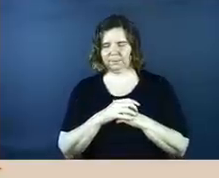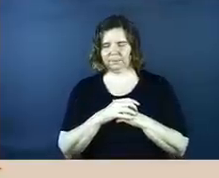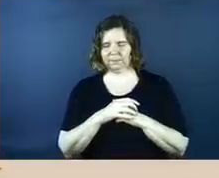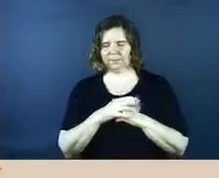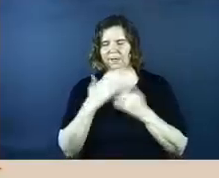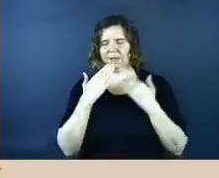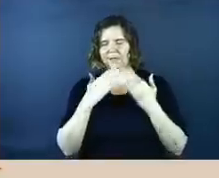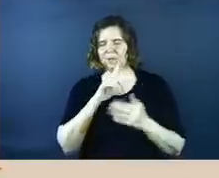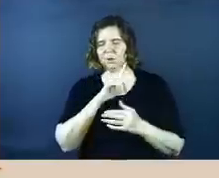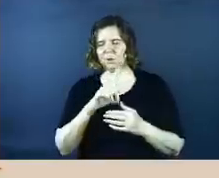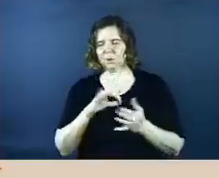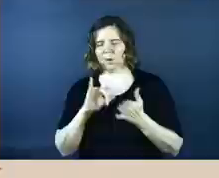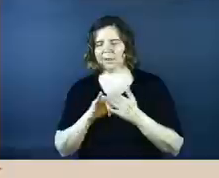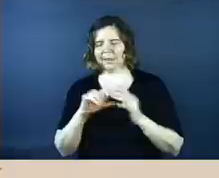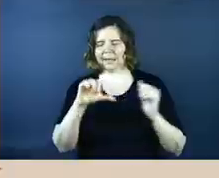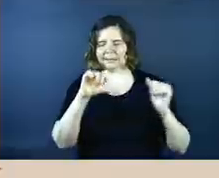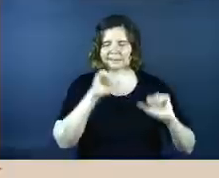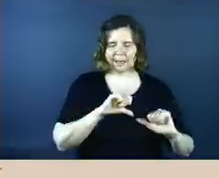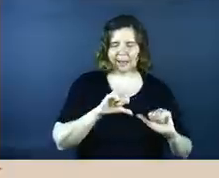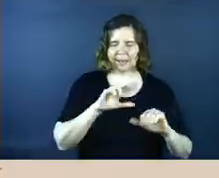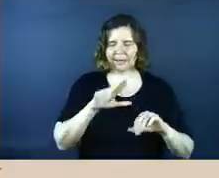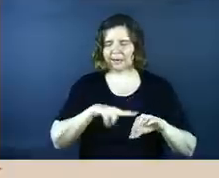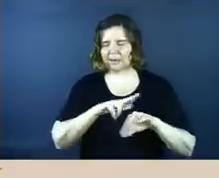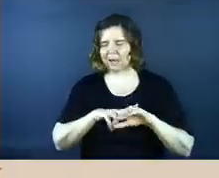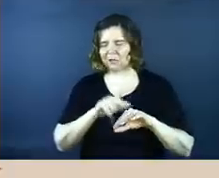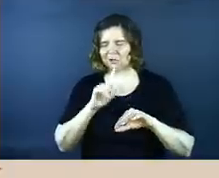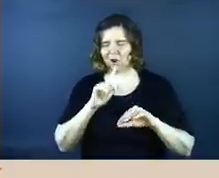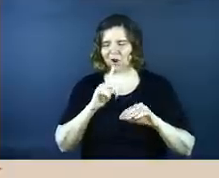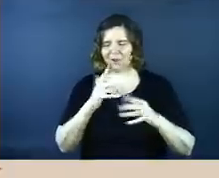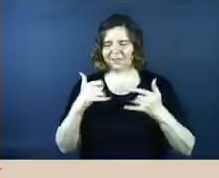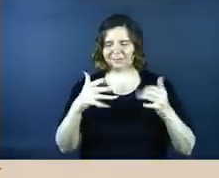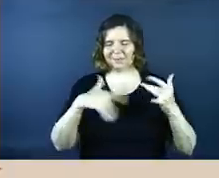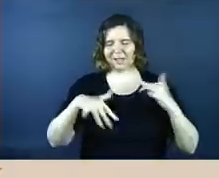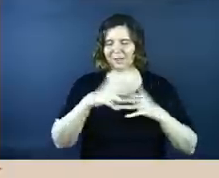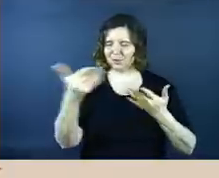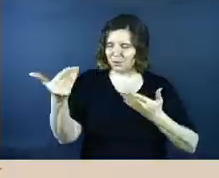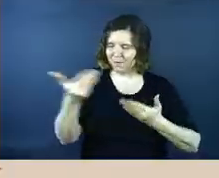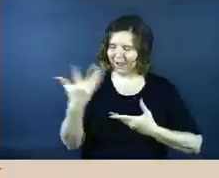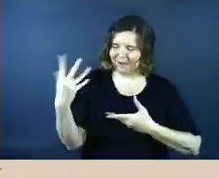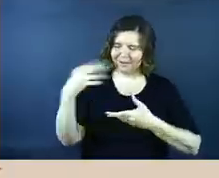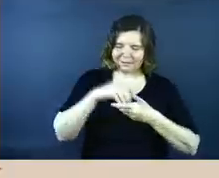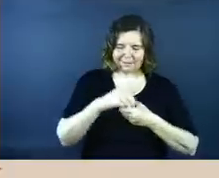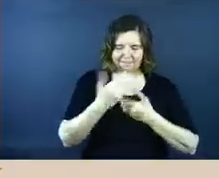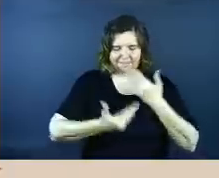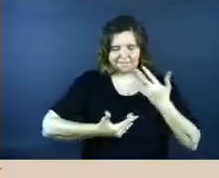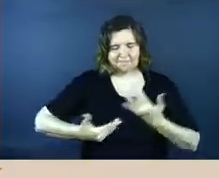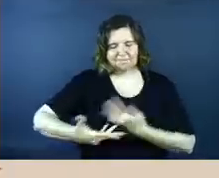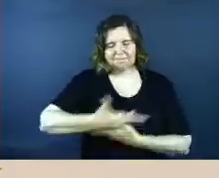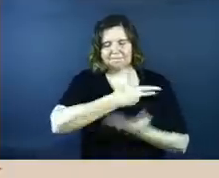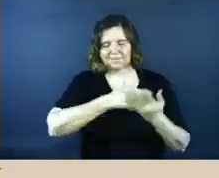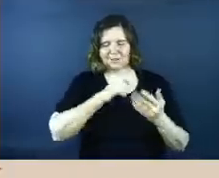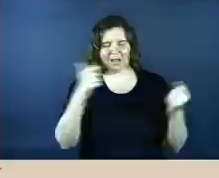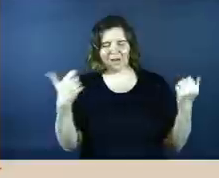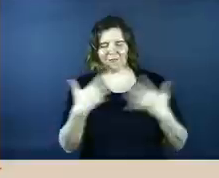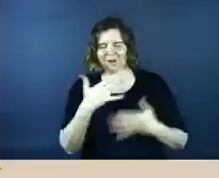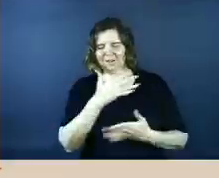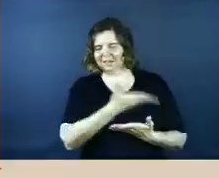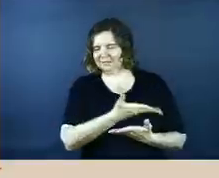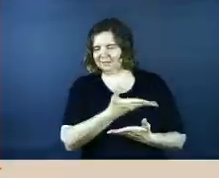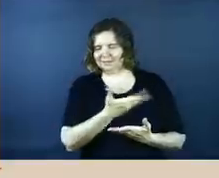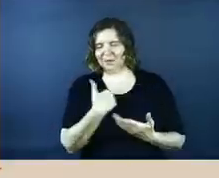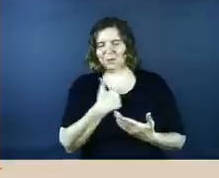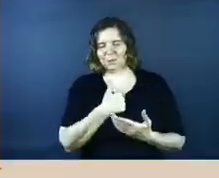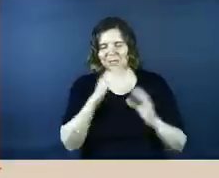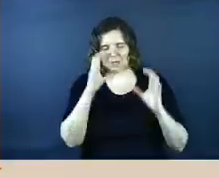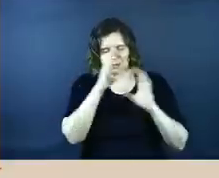I thank you, Lord, that science and nature are this playground, Lord, you invite us to play in. God, you're not afraid of it. We